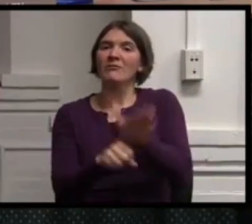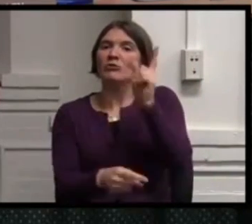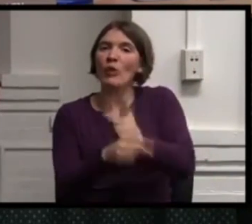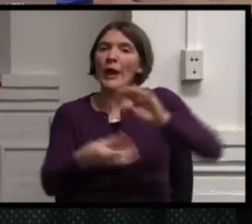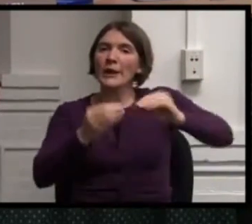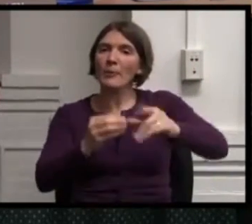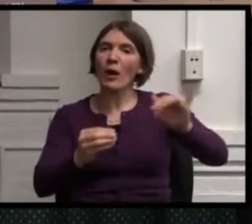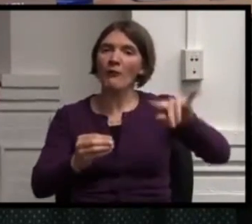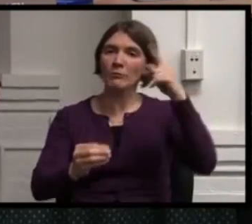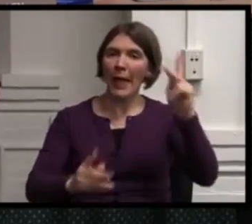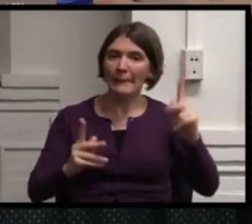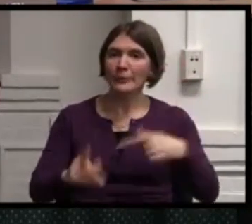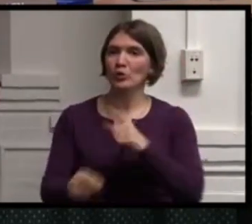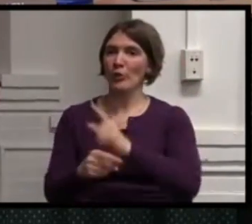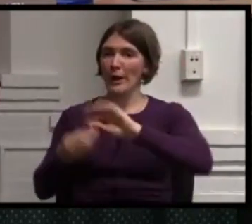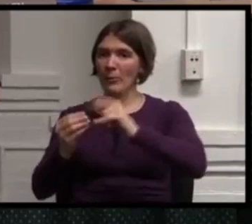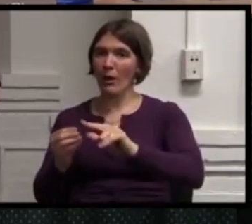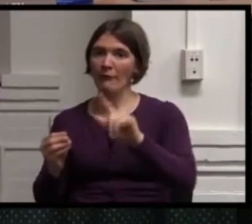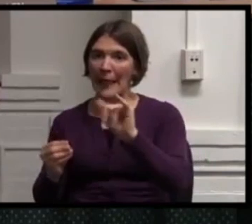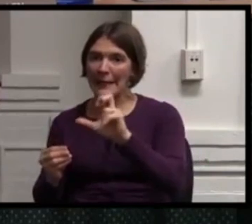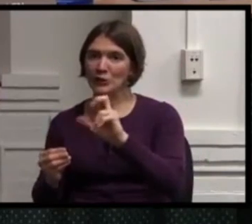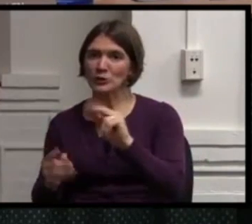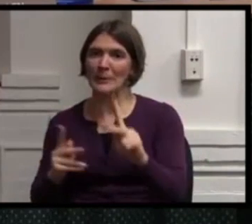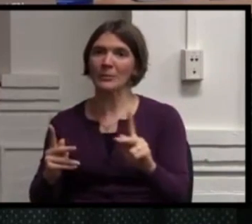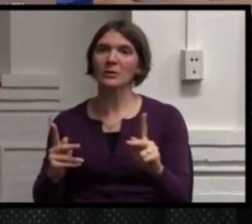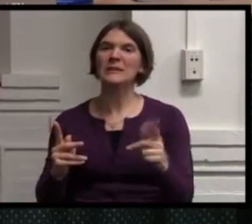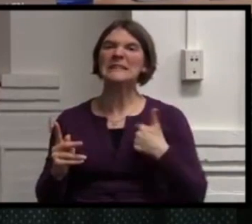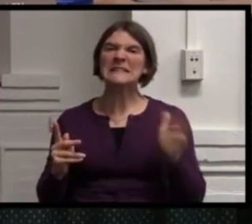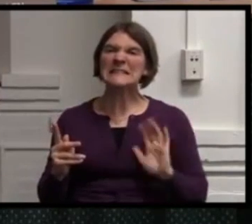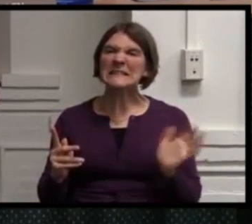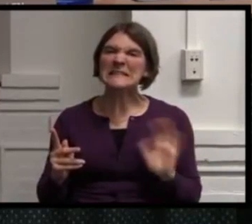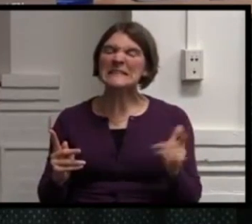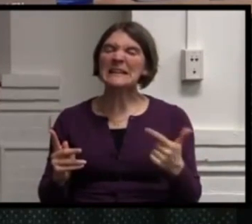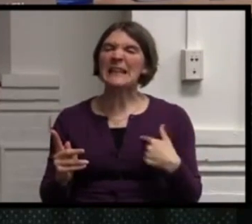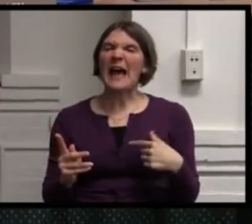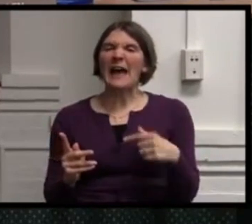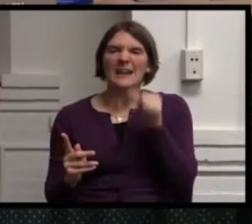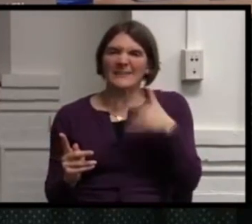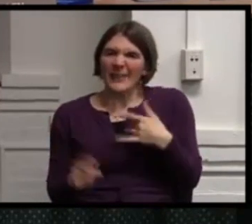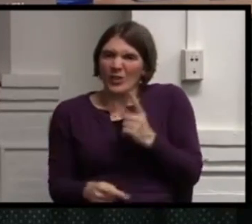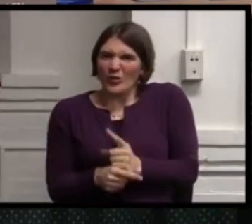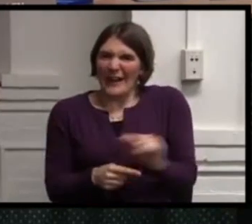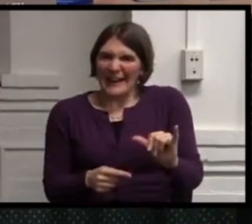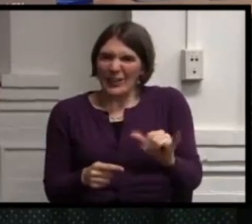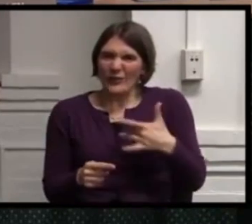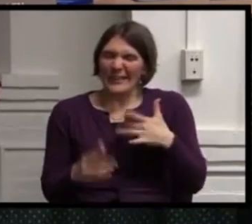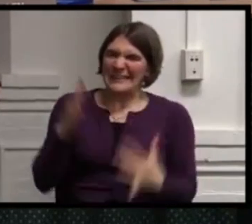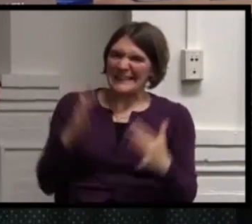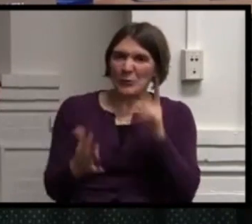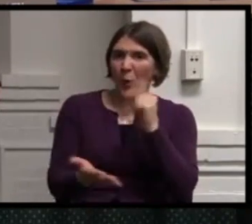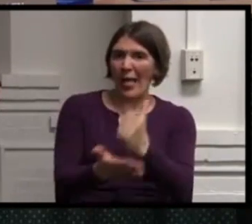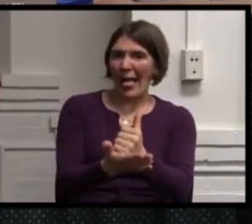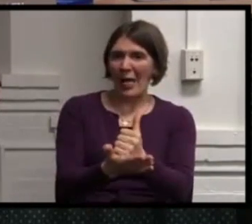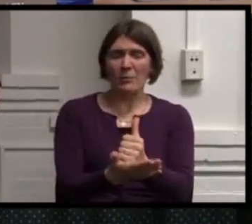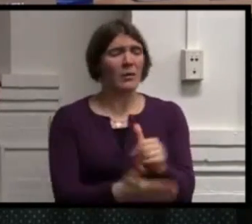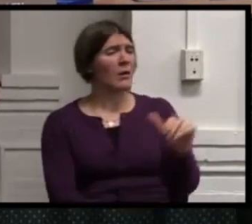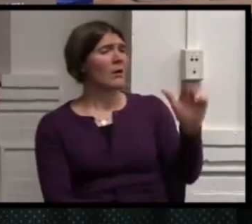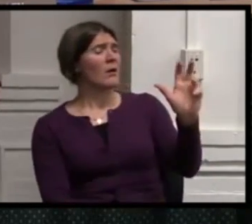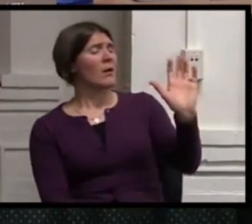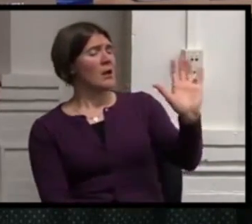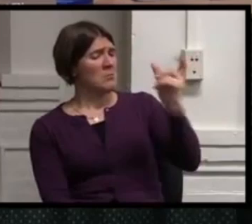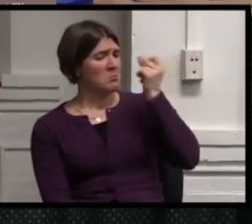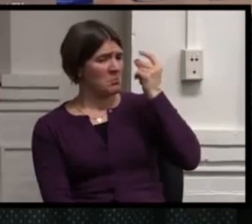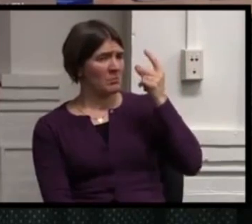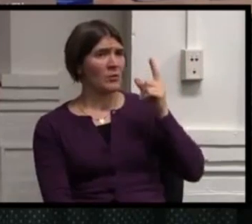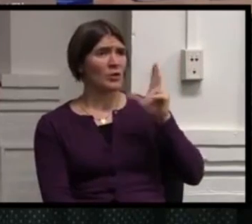all. Because I think that does an injustice more than it helps. No, but if